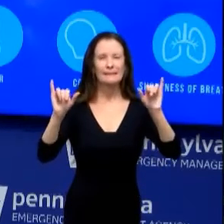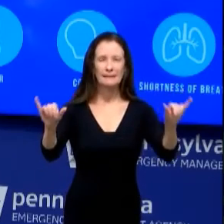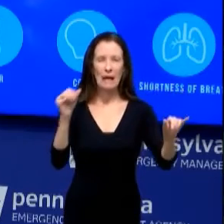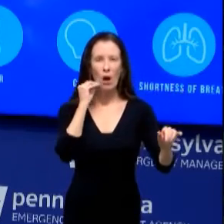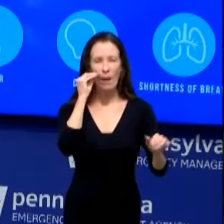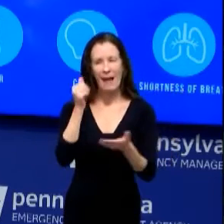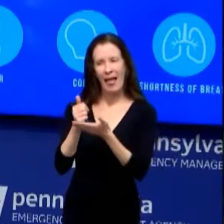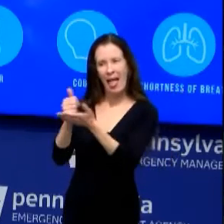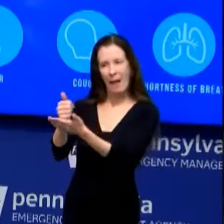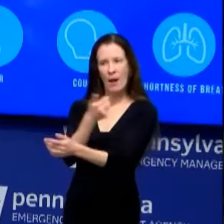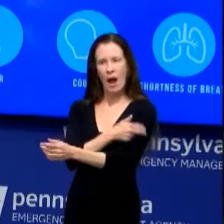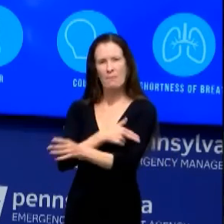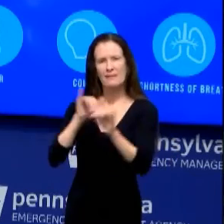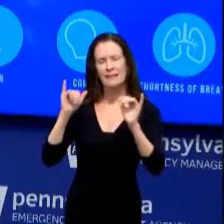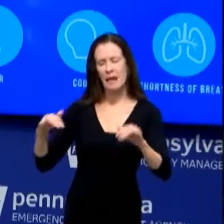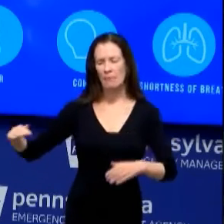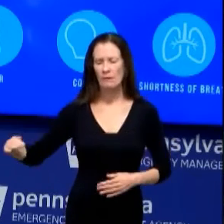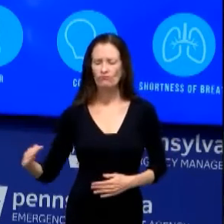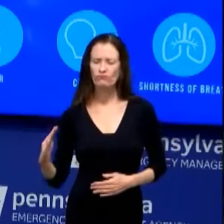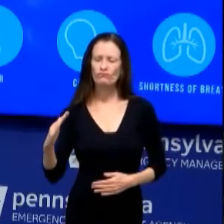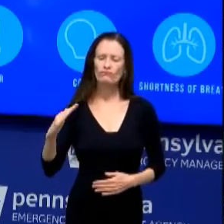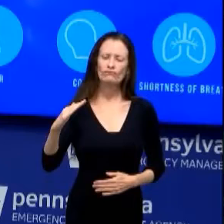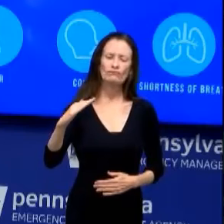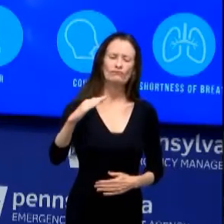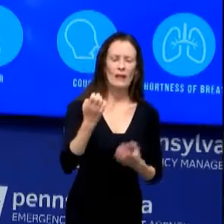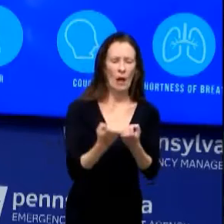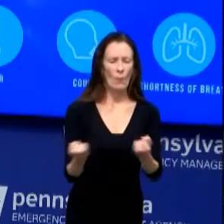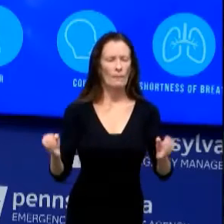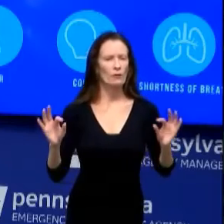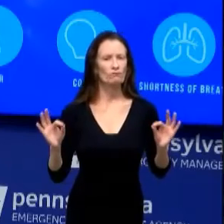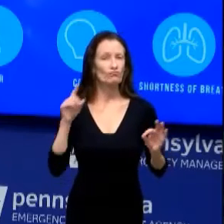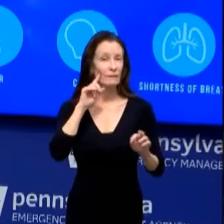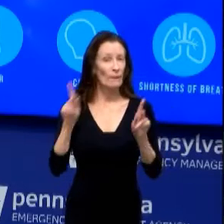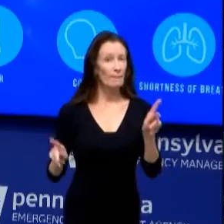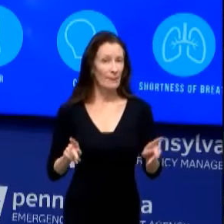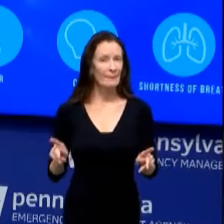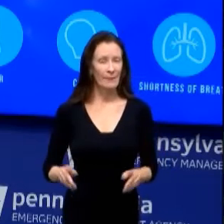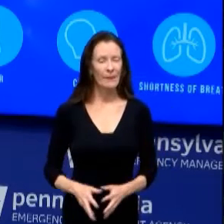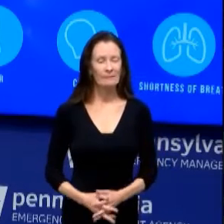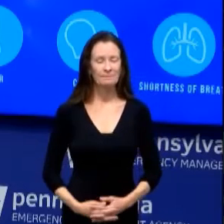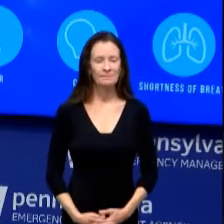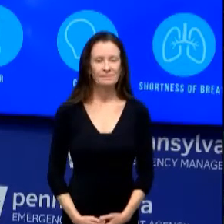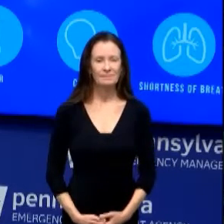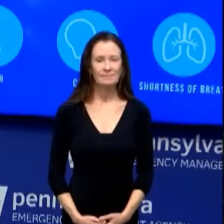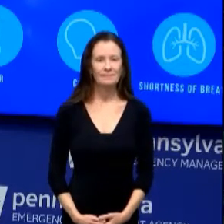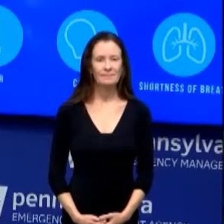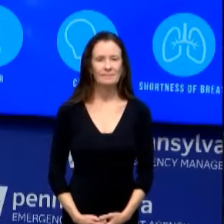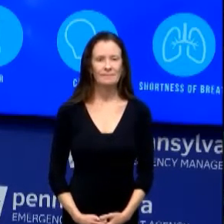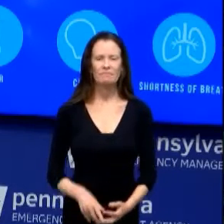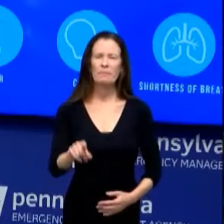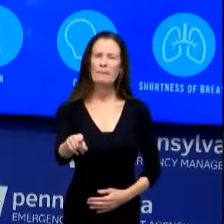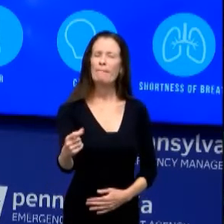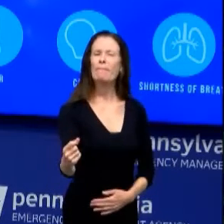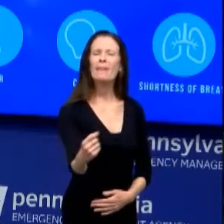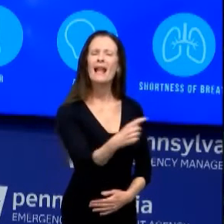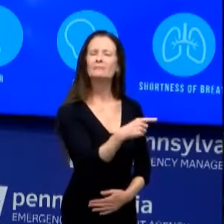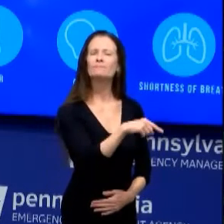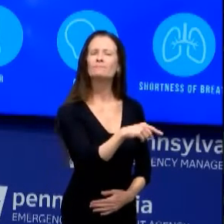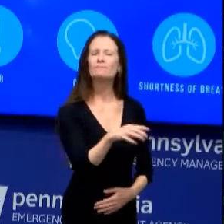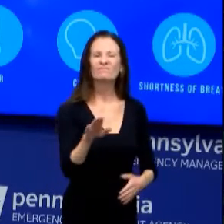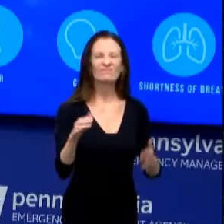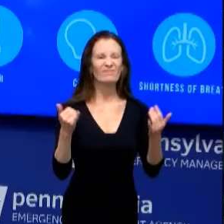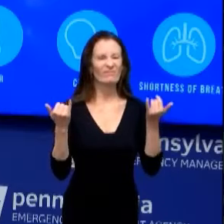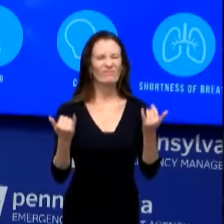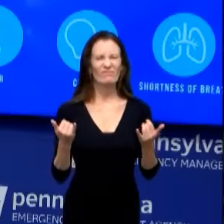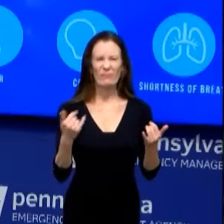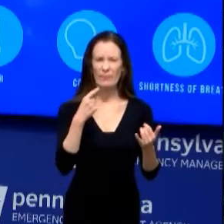Bucks County Courier-Time. Today's total is an approximately 18% increase over yesterday's reported increase in new